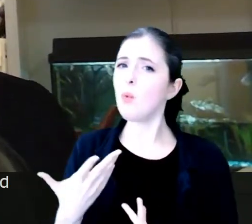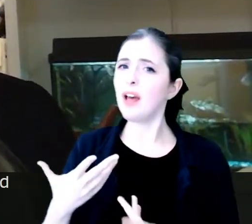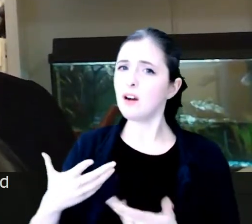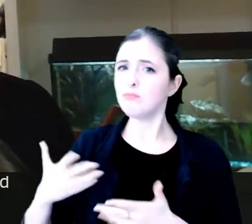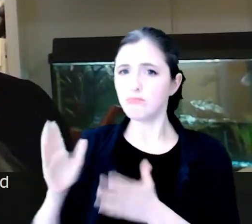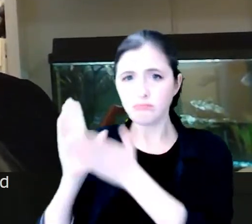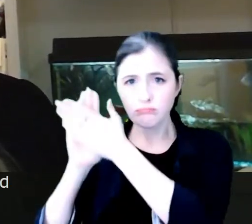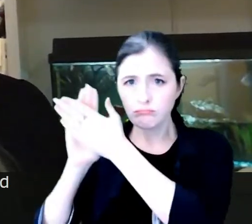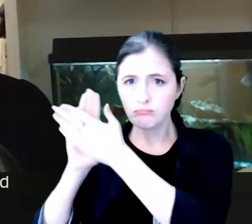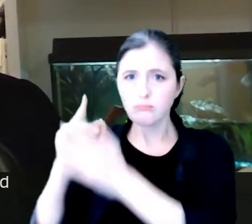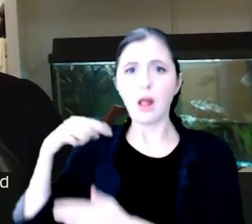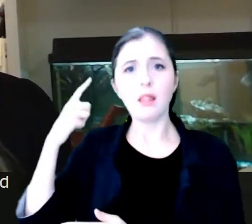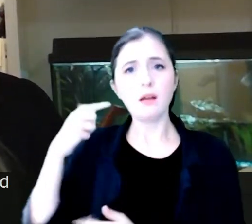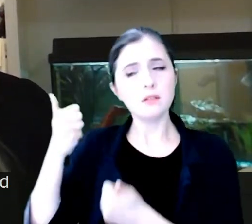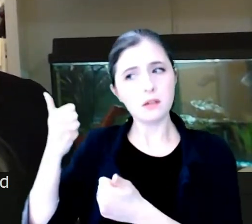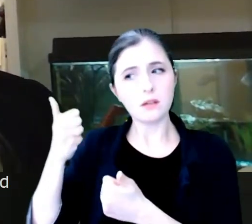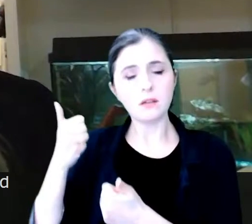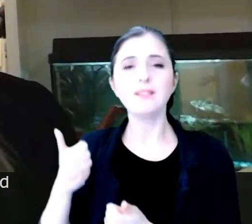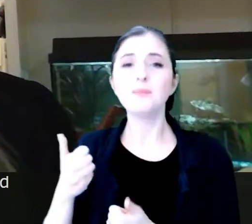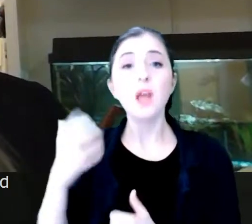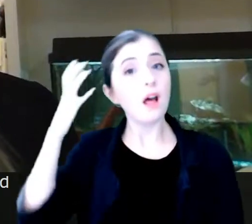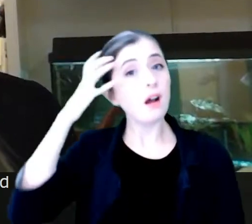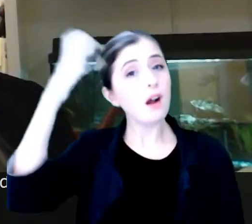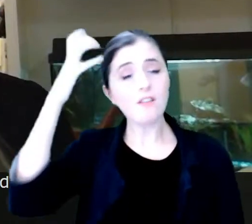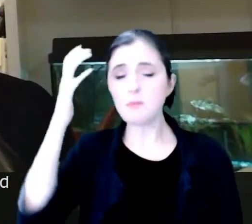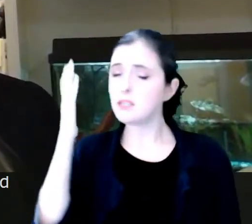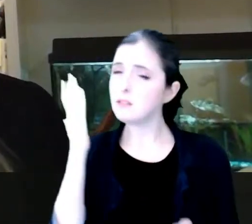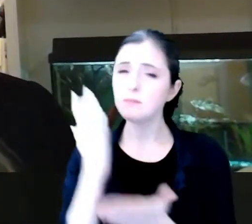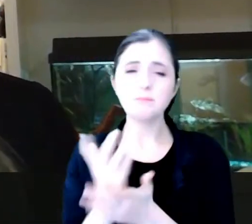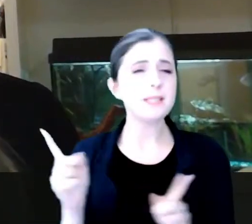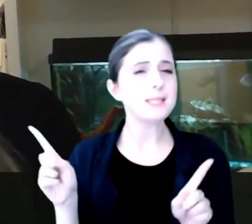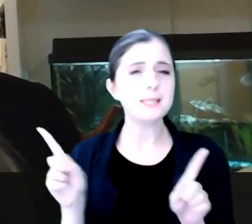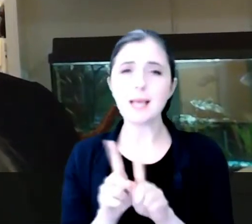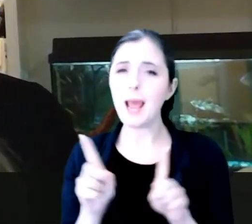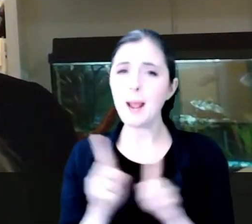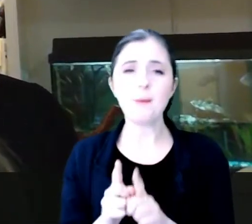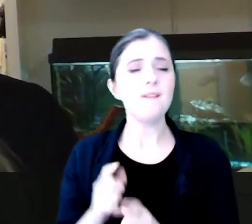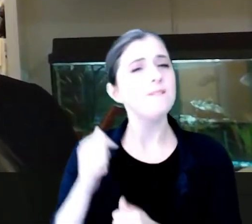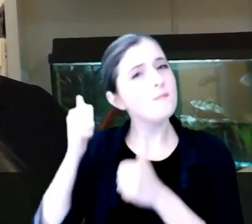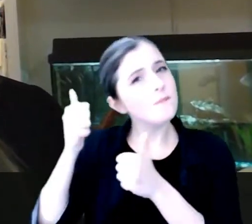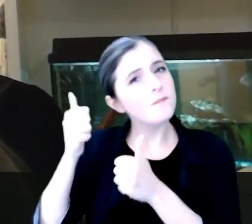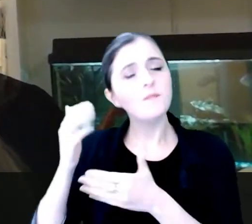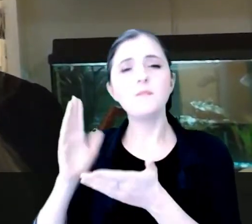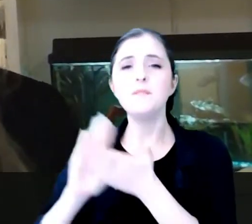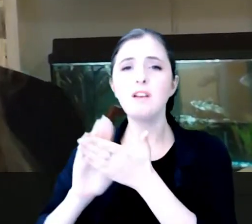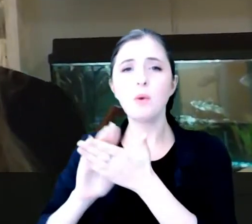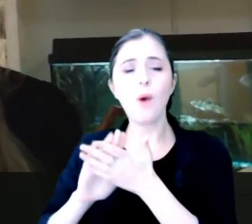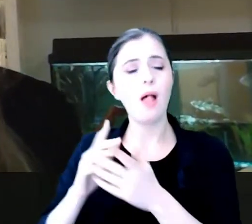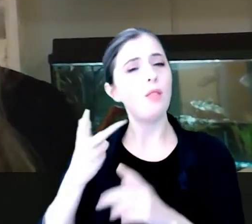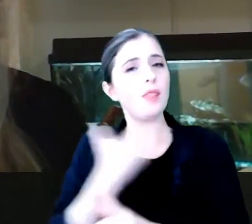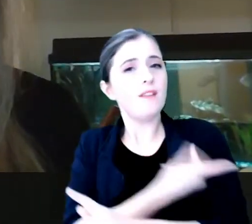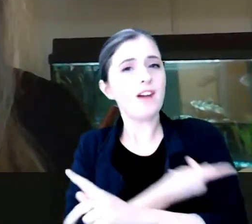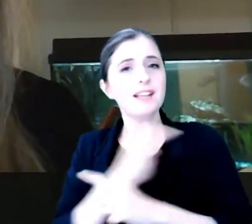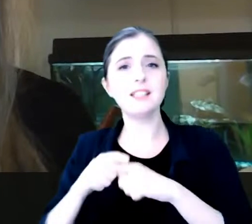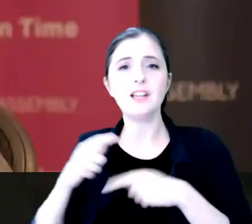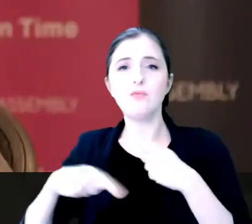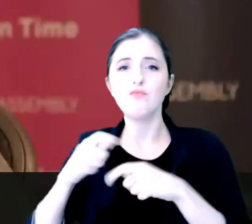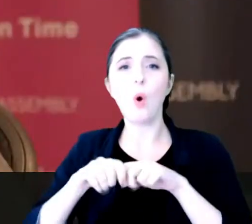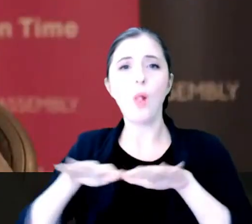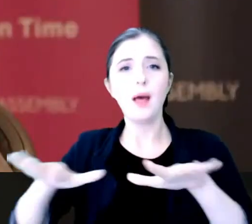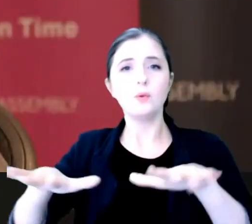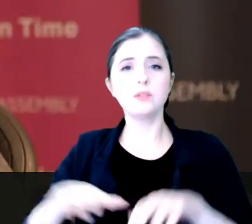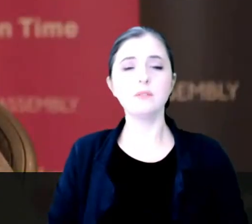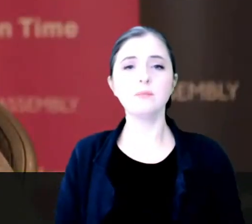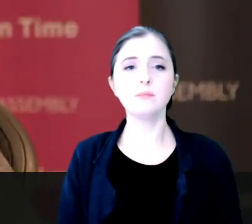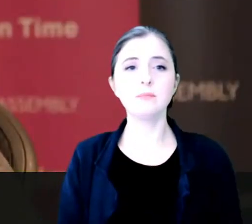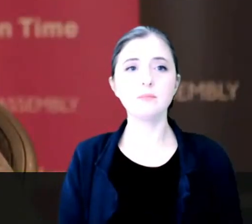well, and the government is doing excessively well on our vaccine rollout. Thank you, Chairman. Thank